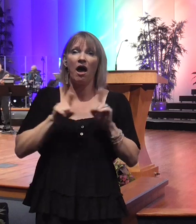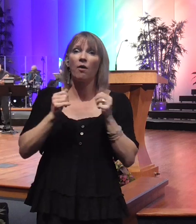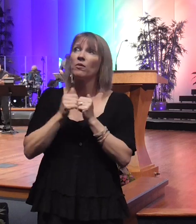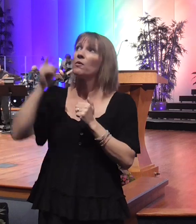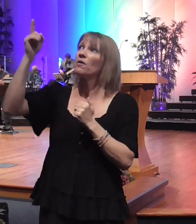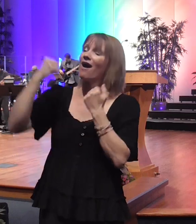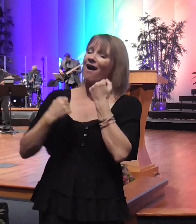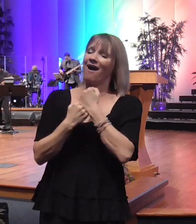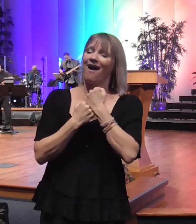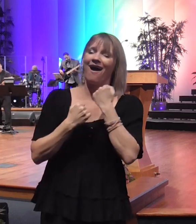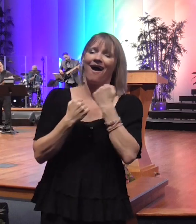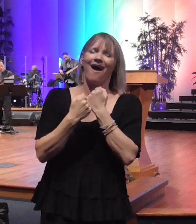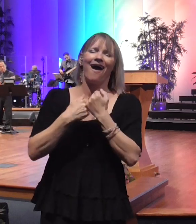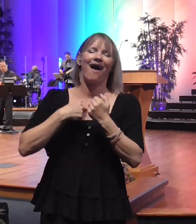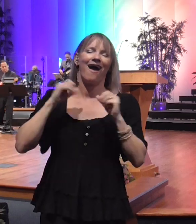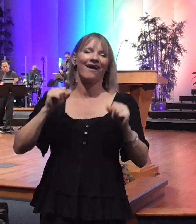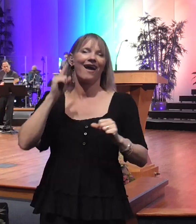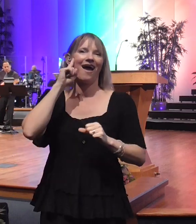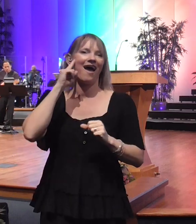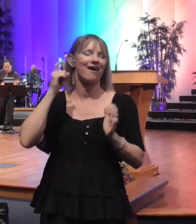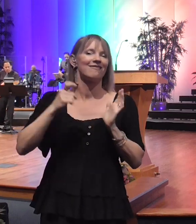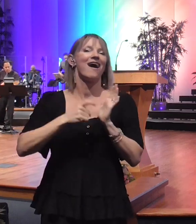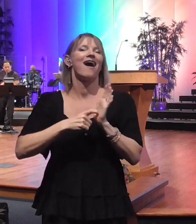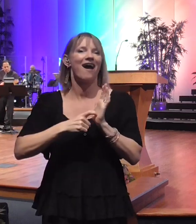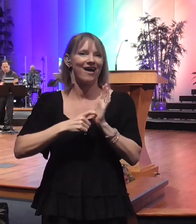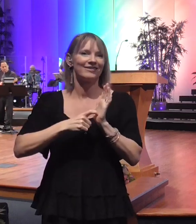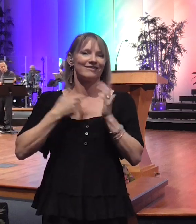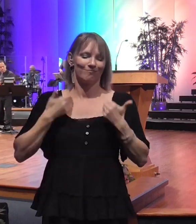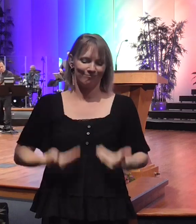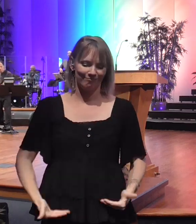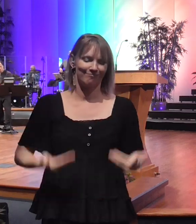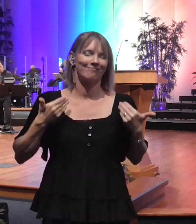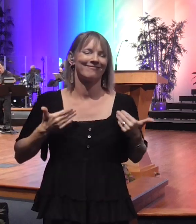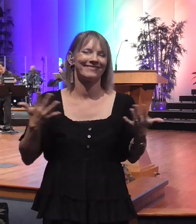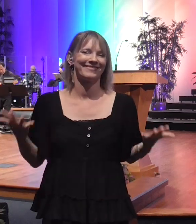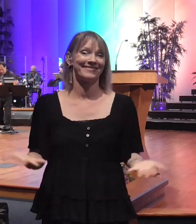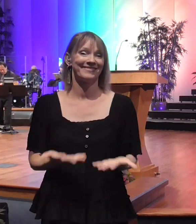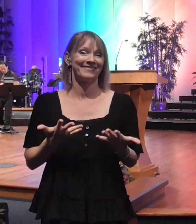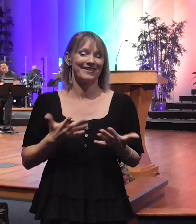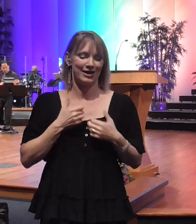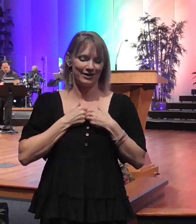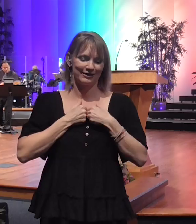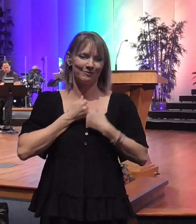I can see I'm free to be me.